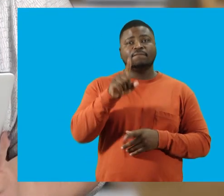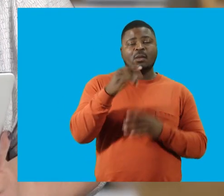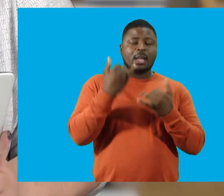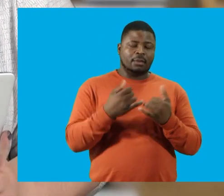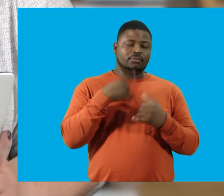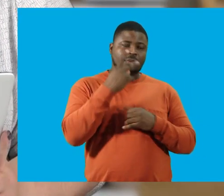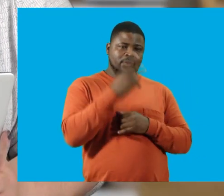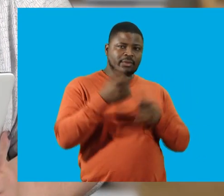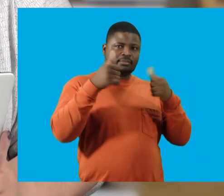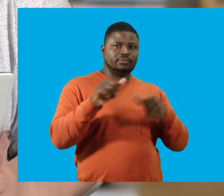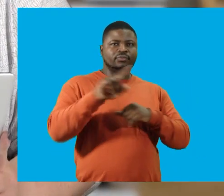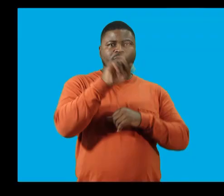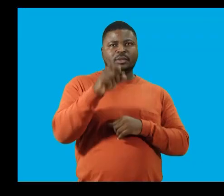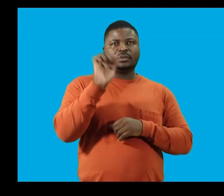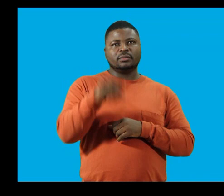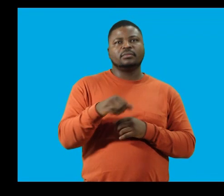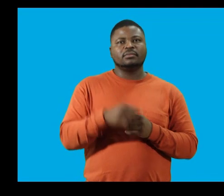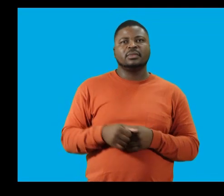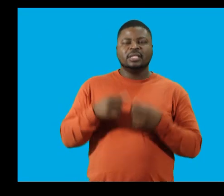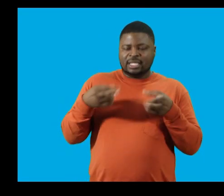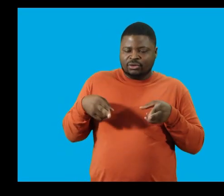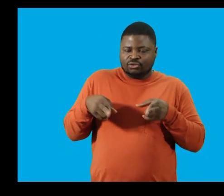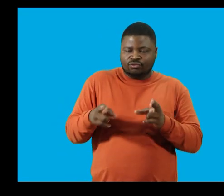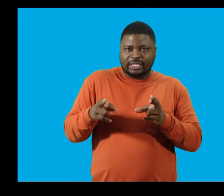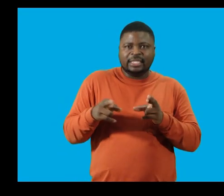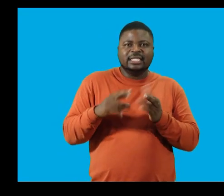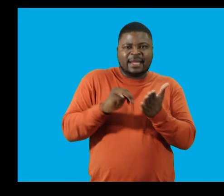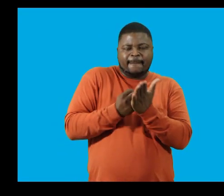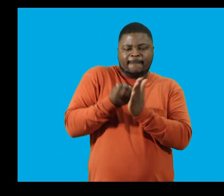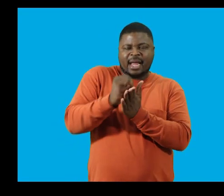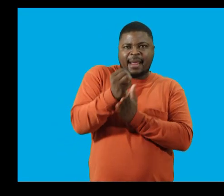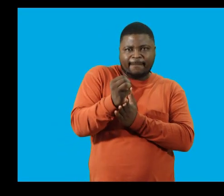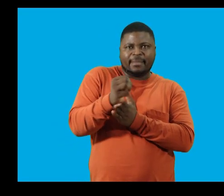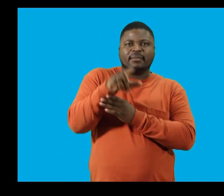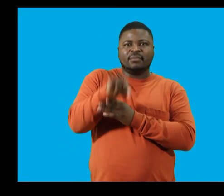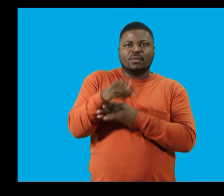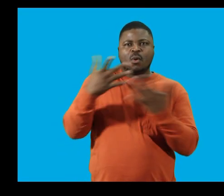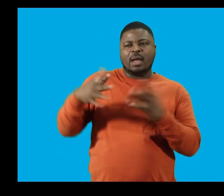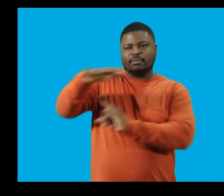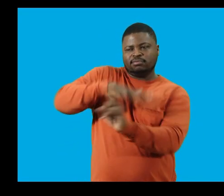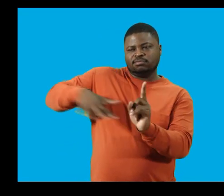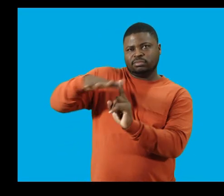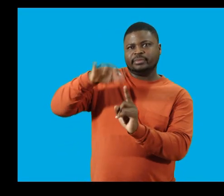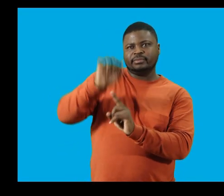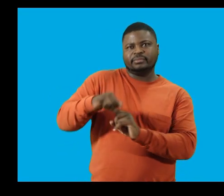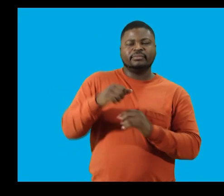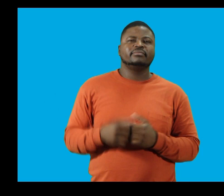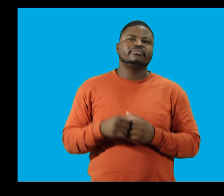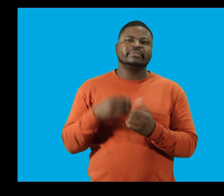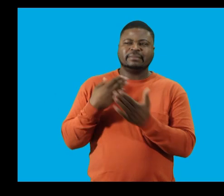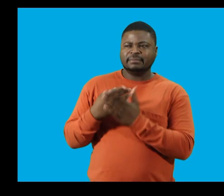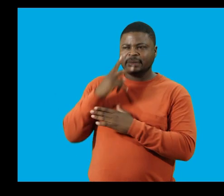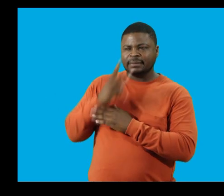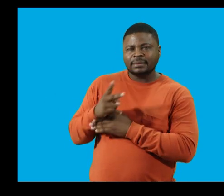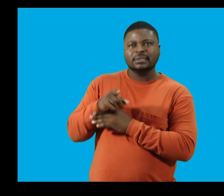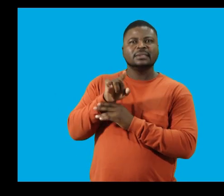Let's look at the following question. The following is a street map of a neighborhood.